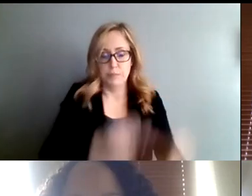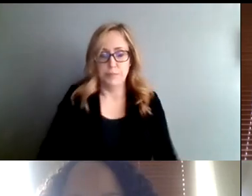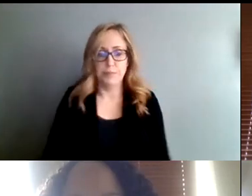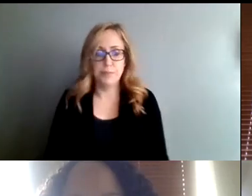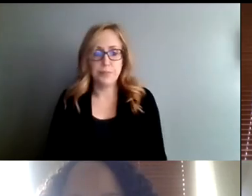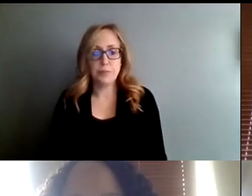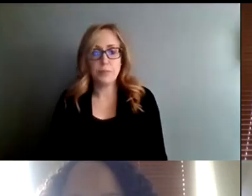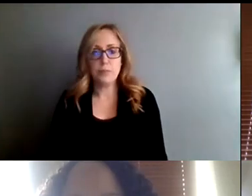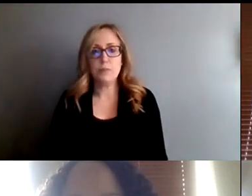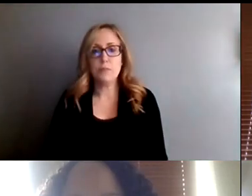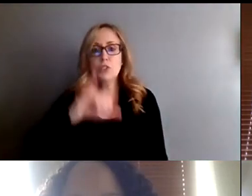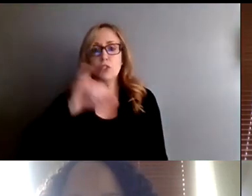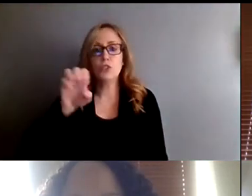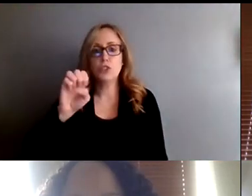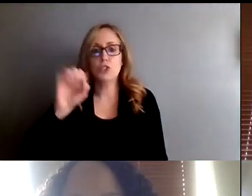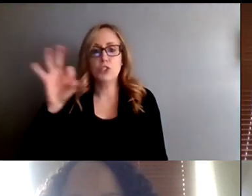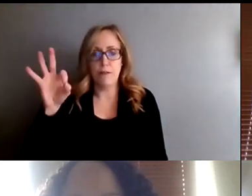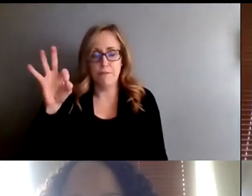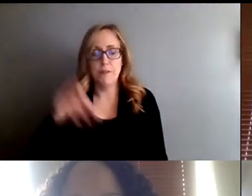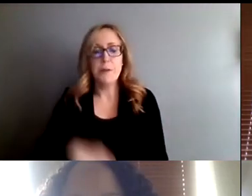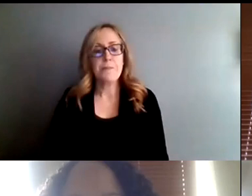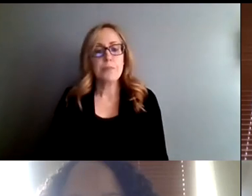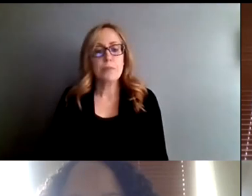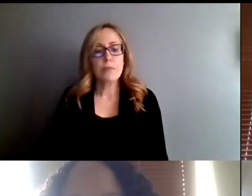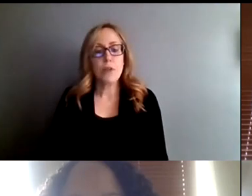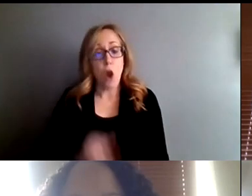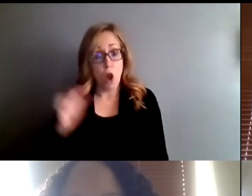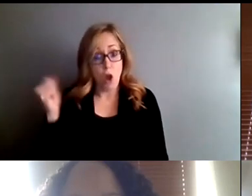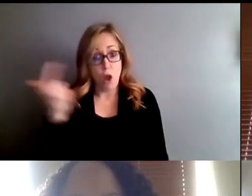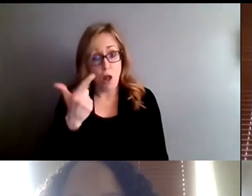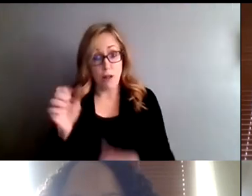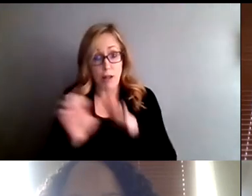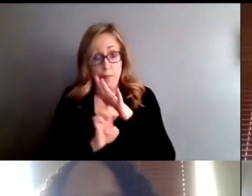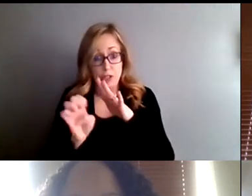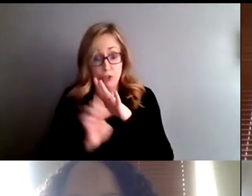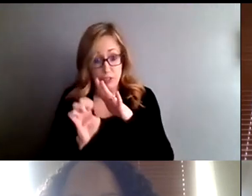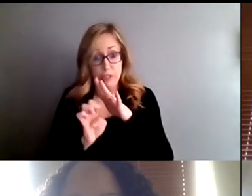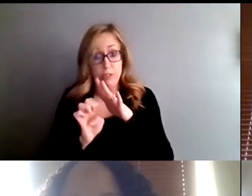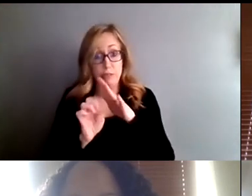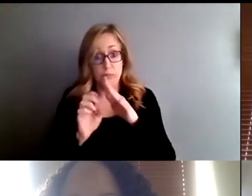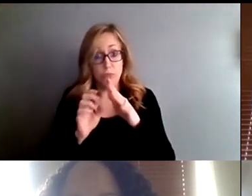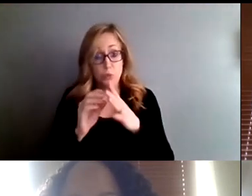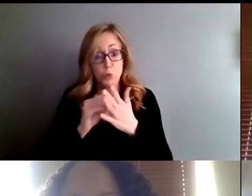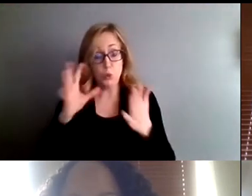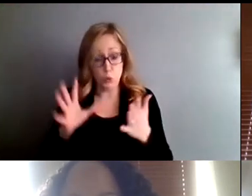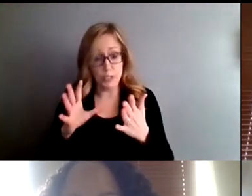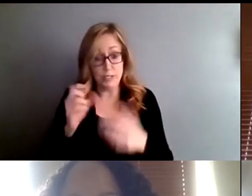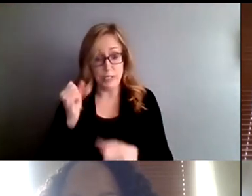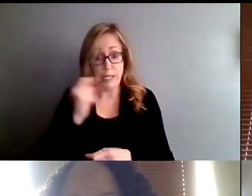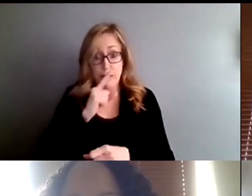If we had a question, are all elementary school students guaranteed a space in person on April